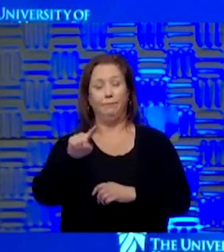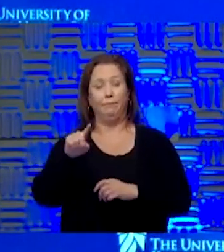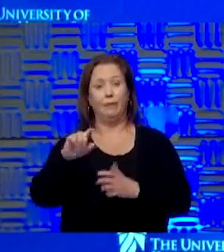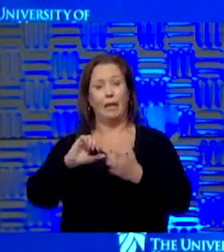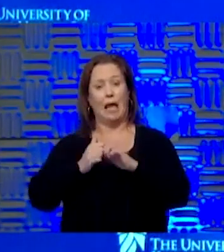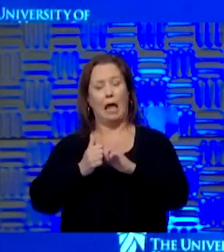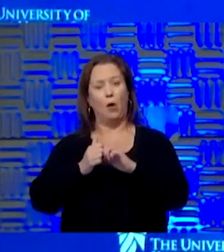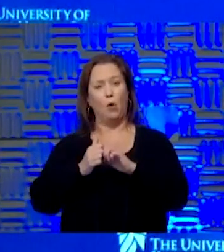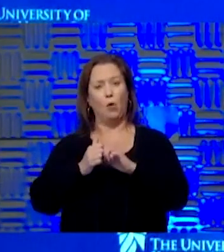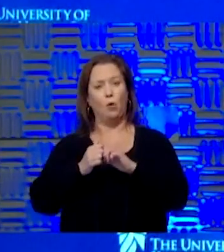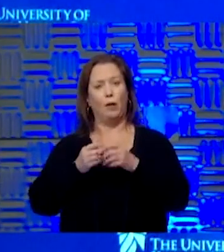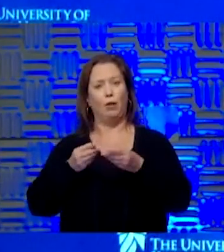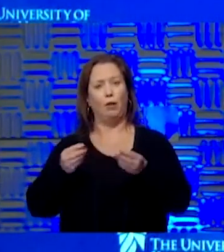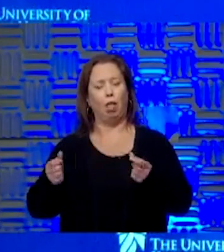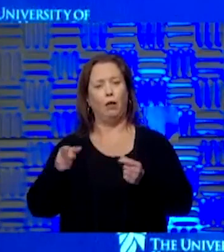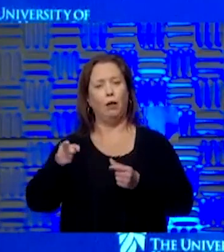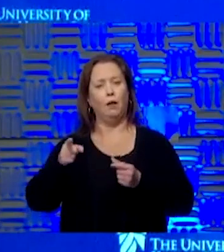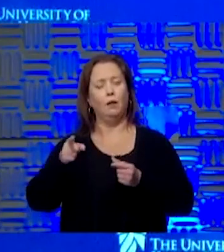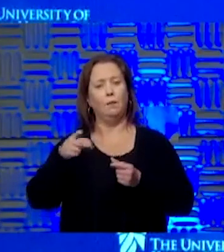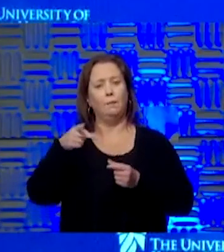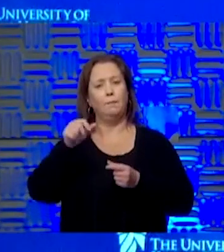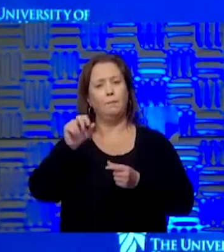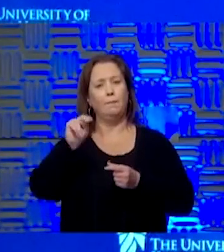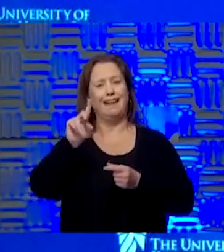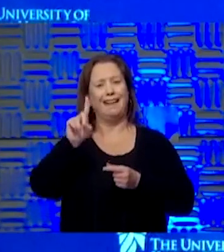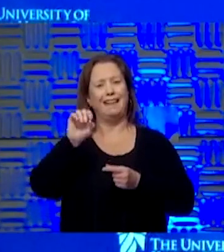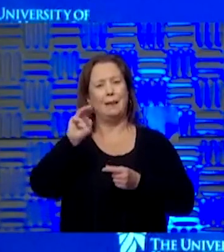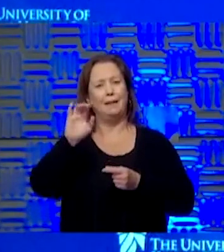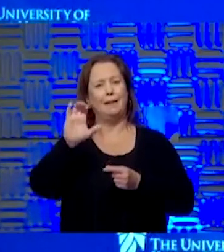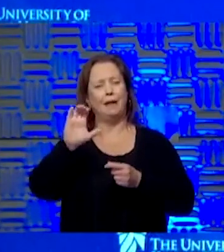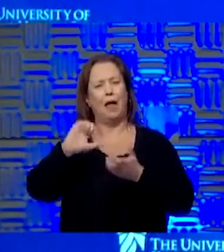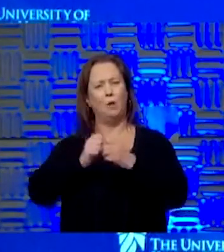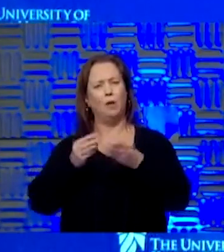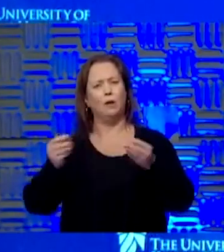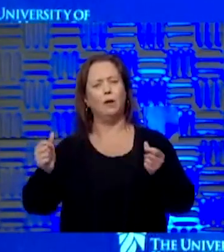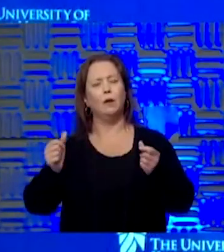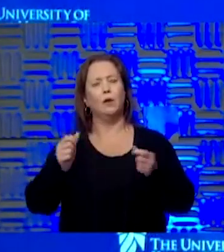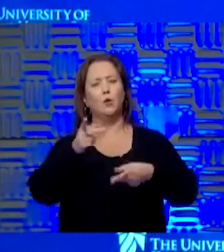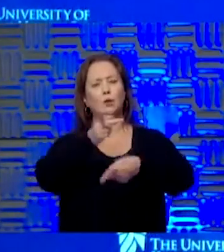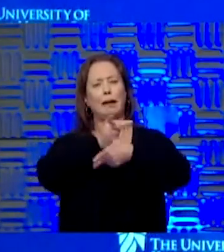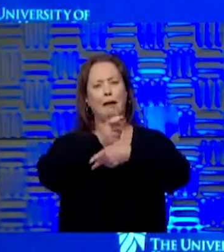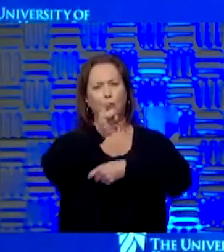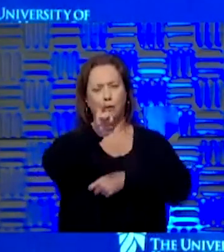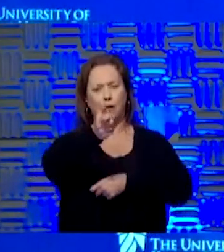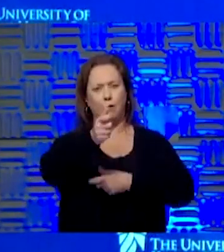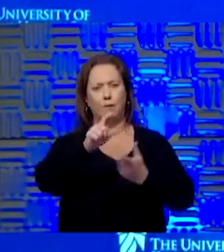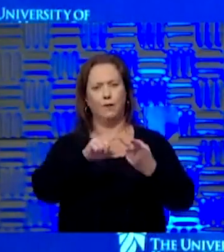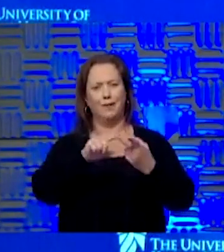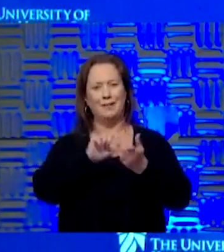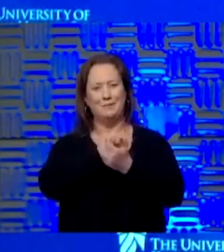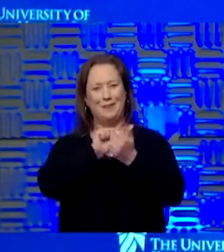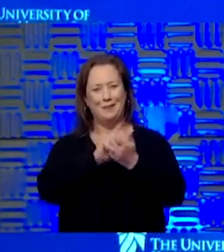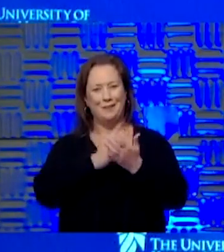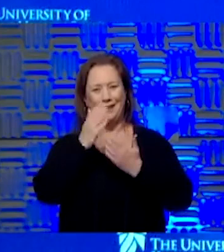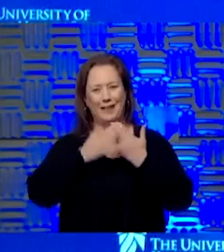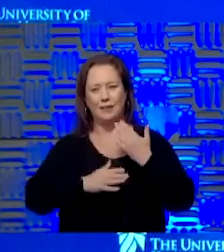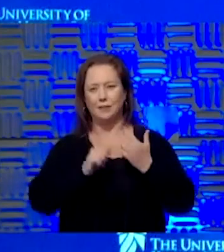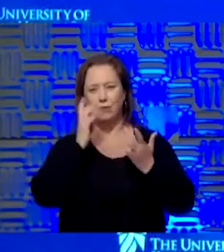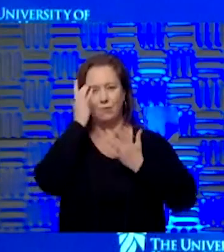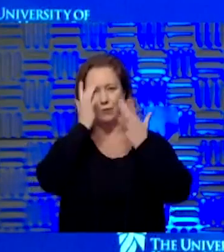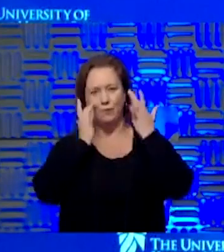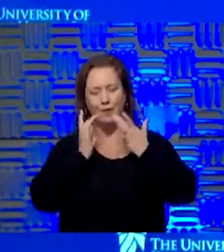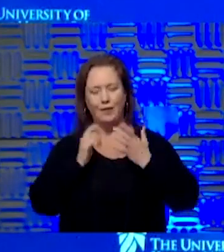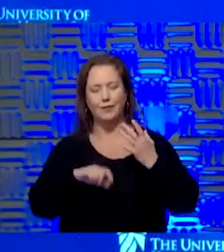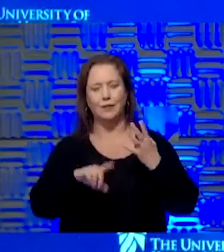you taking good care of yourself. And the way you do that is that you wash your hands. You don't touch your